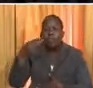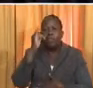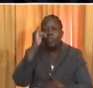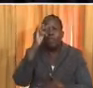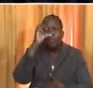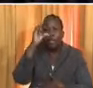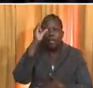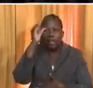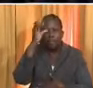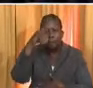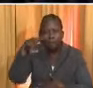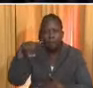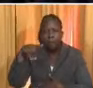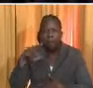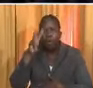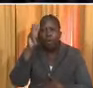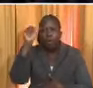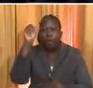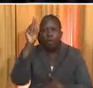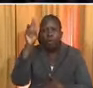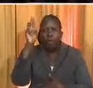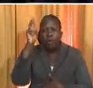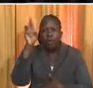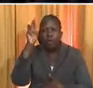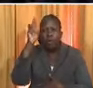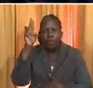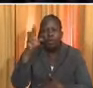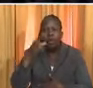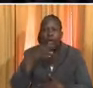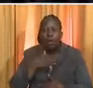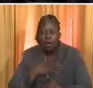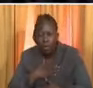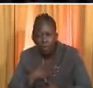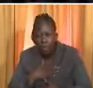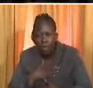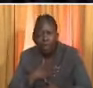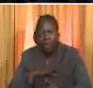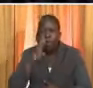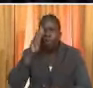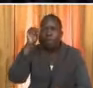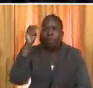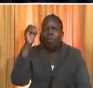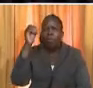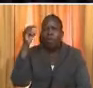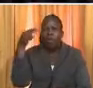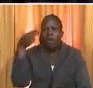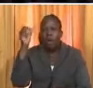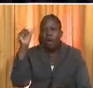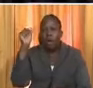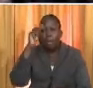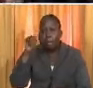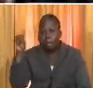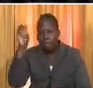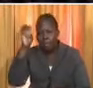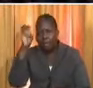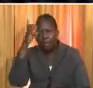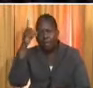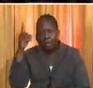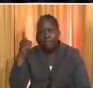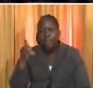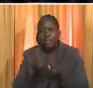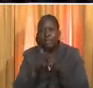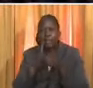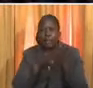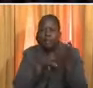South constituency, and Honorable Junet Mohammed, a sitting member of the National Assembly, representing